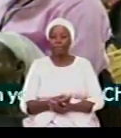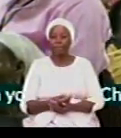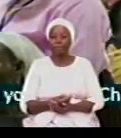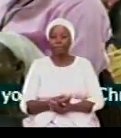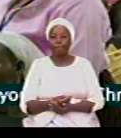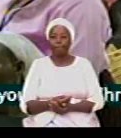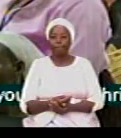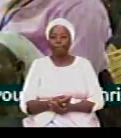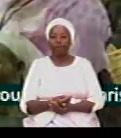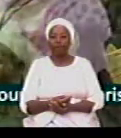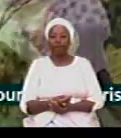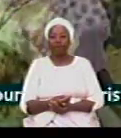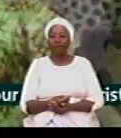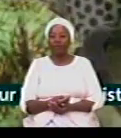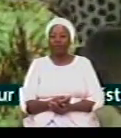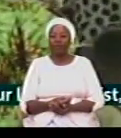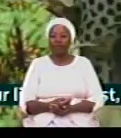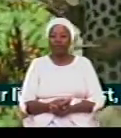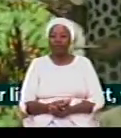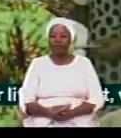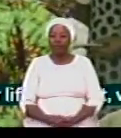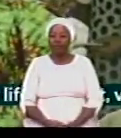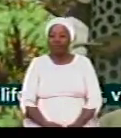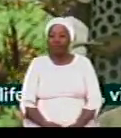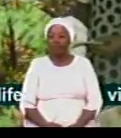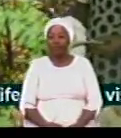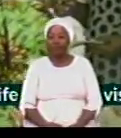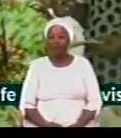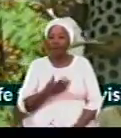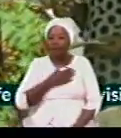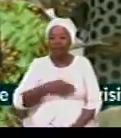Please, those who have given their lives to Christ, keep on standing.